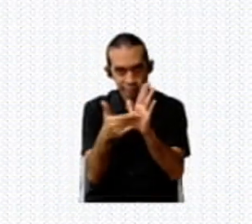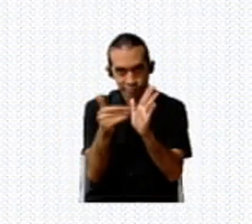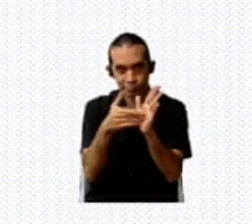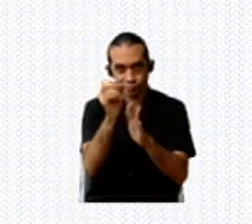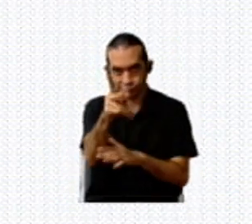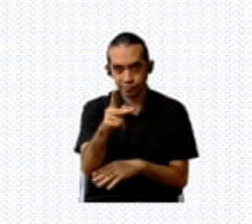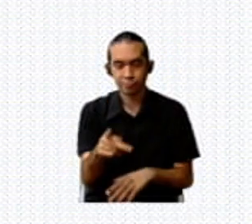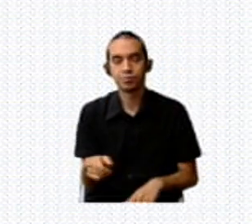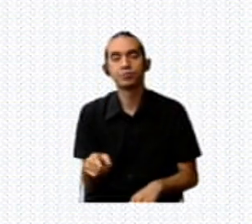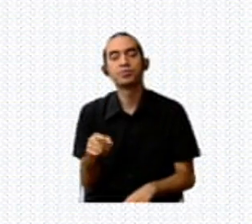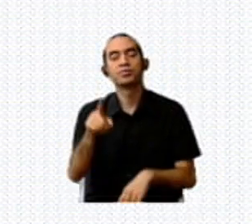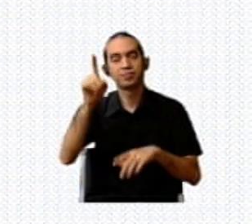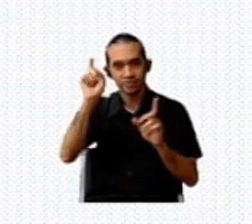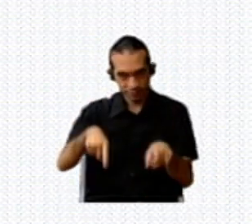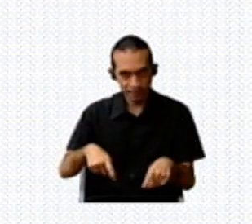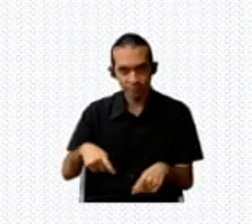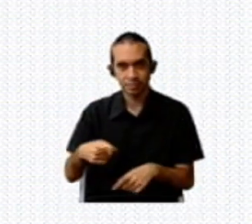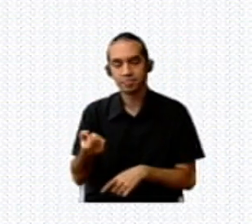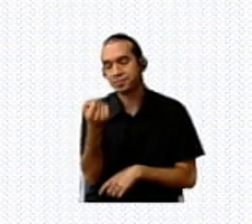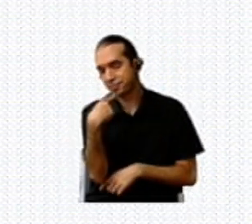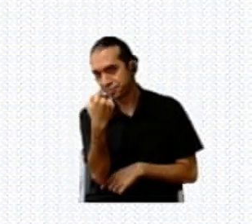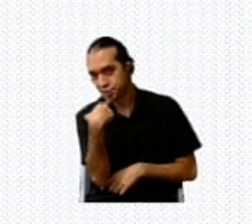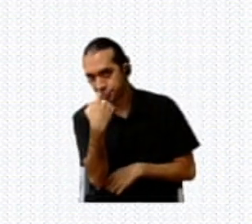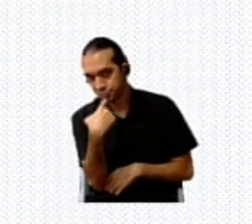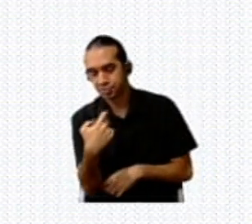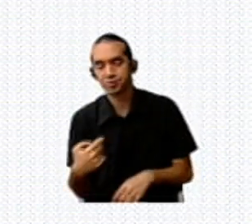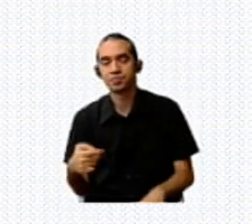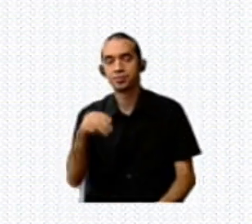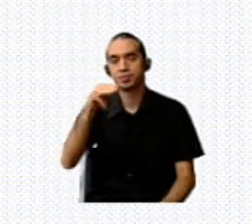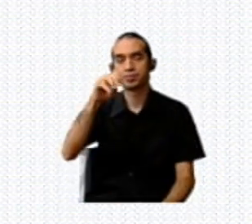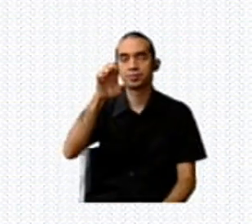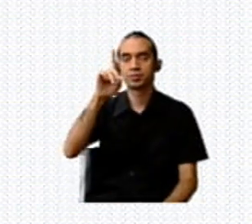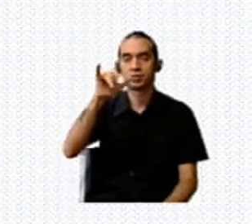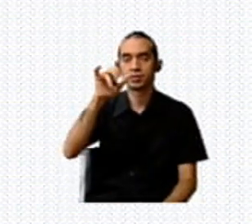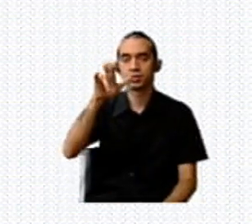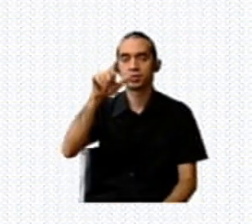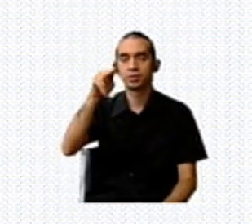okay? We should have medicine, okay?